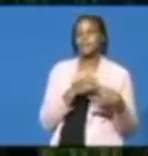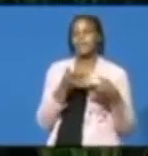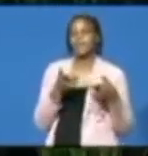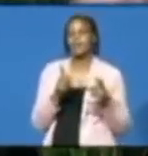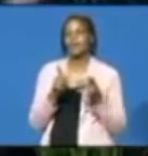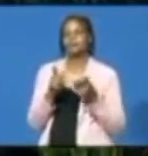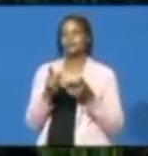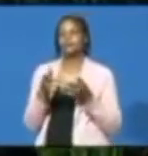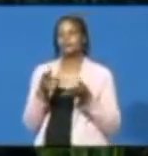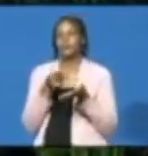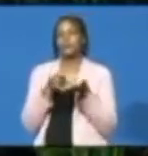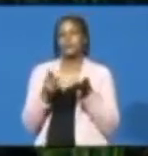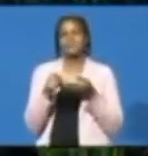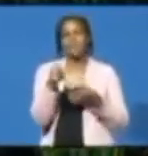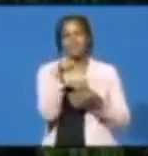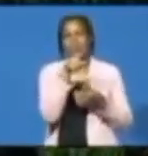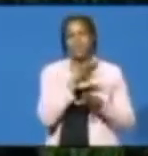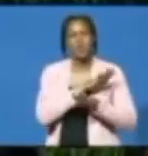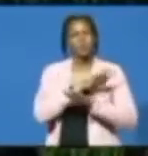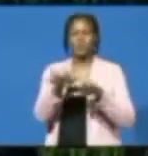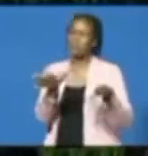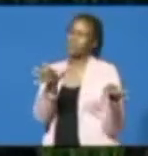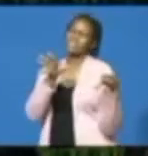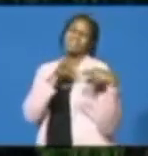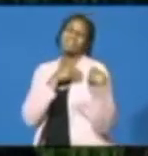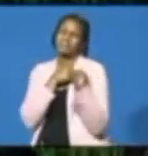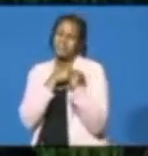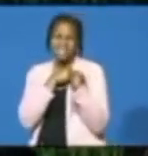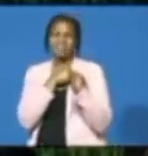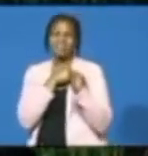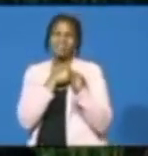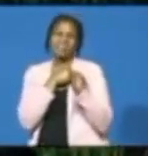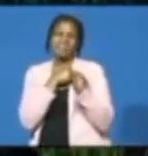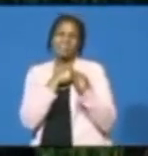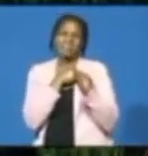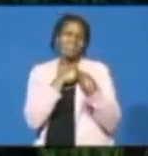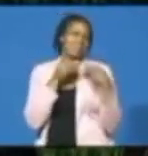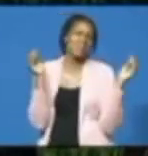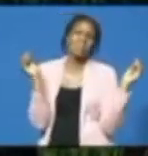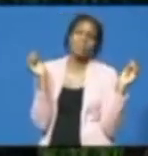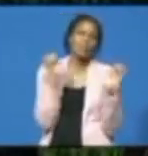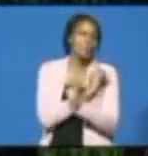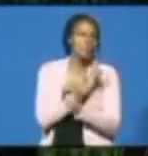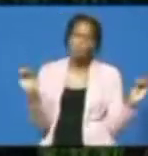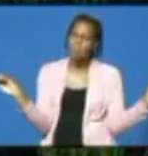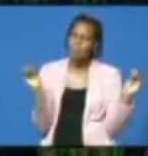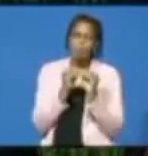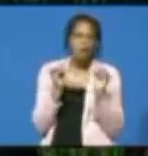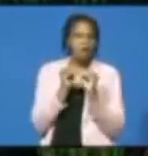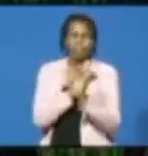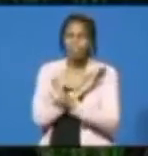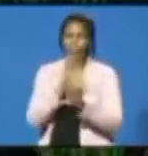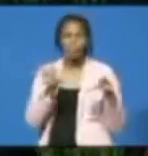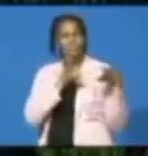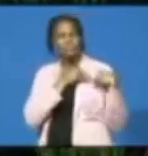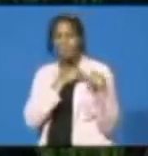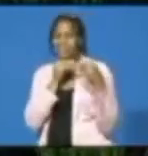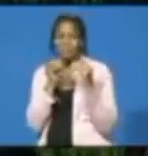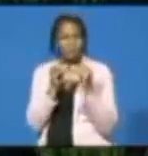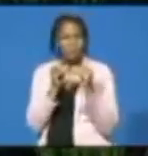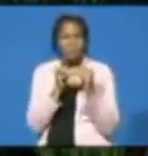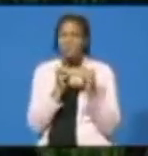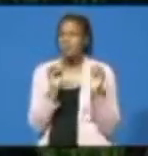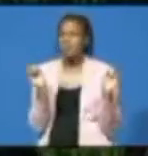Don't drink any longer. Hallelujah. Don't drink any longer